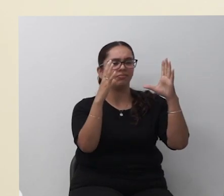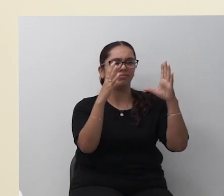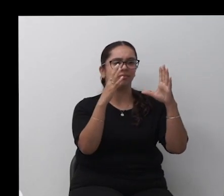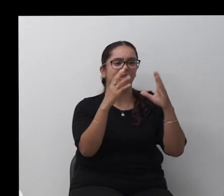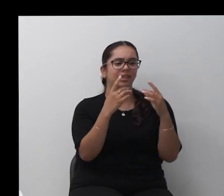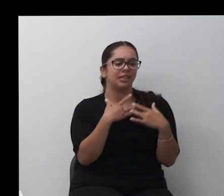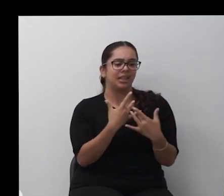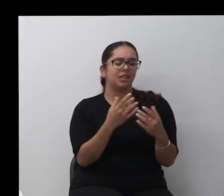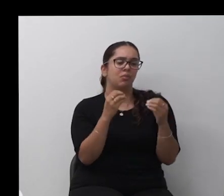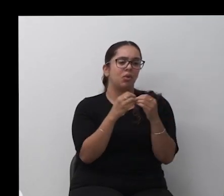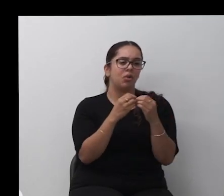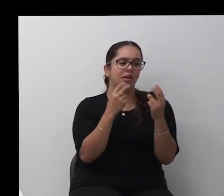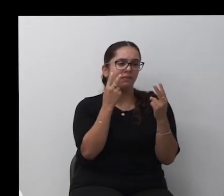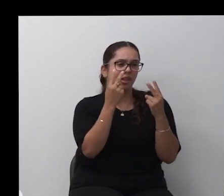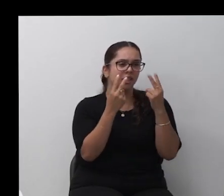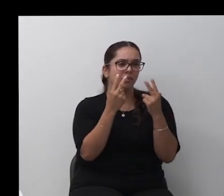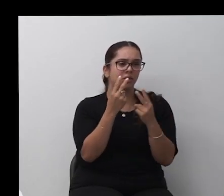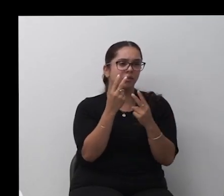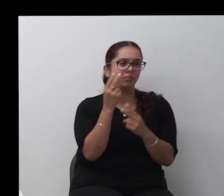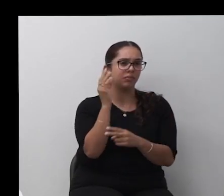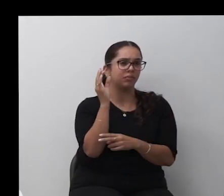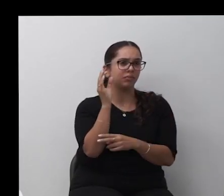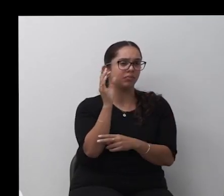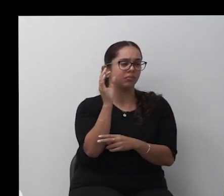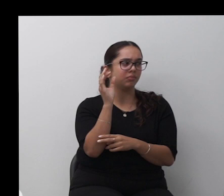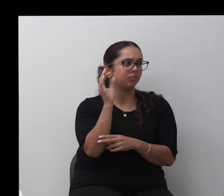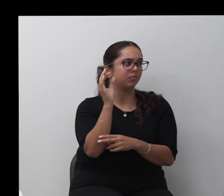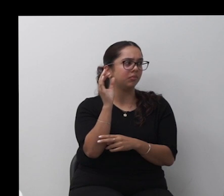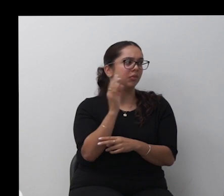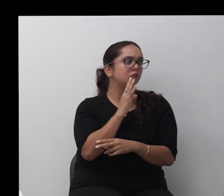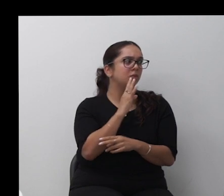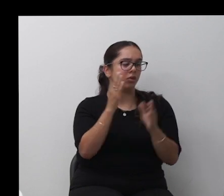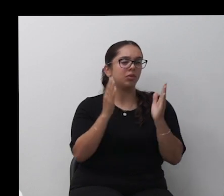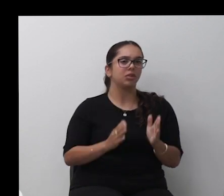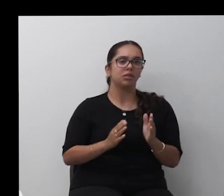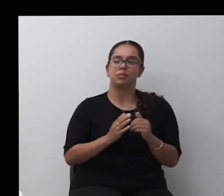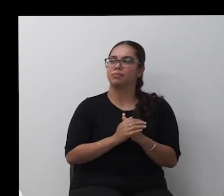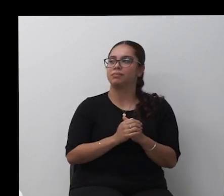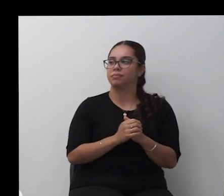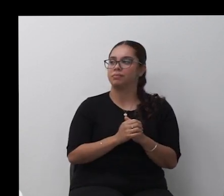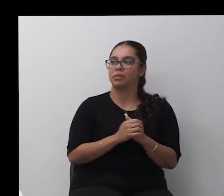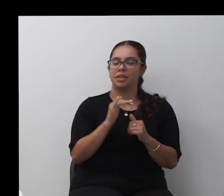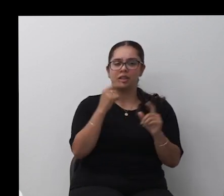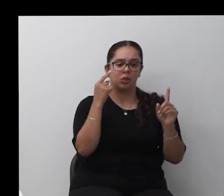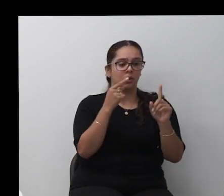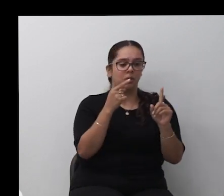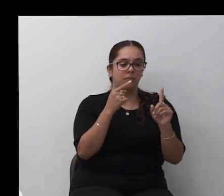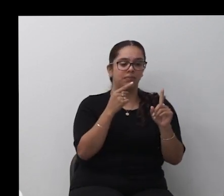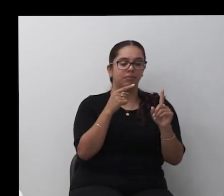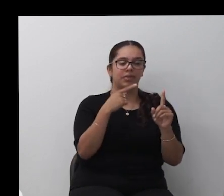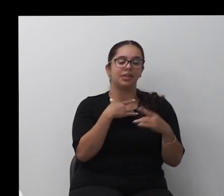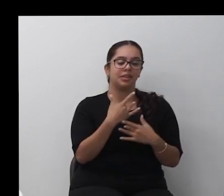more visible spokespersons, are the ones that inspire us and say, this is the North Star, this is where we're going, tended to